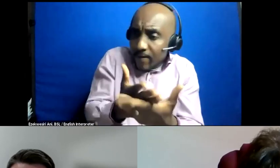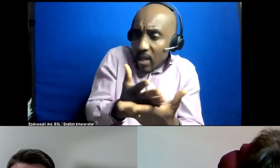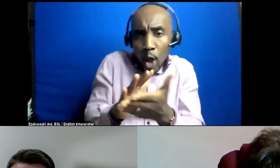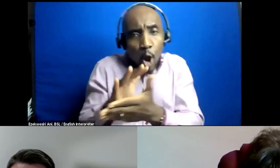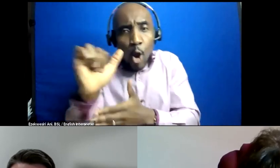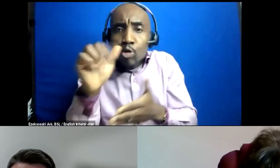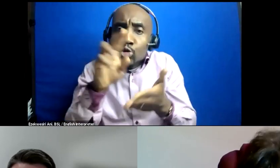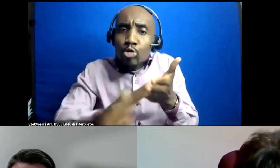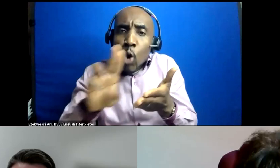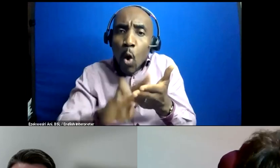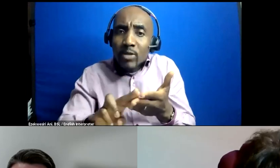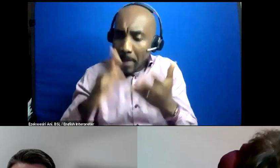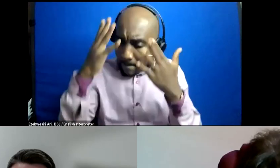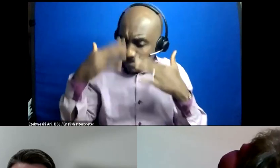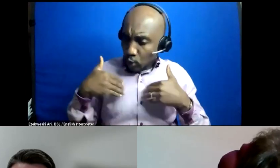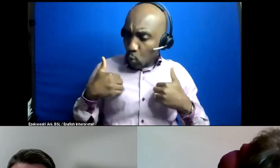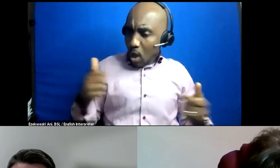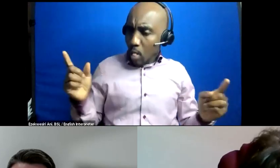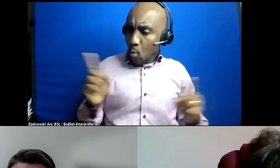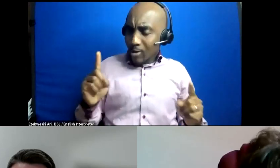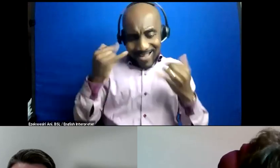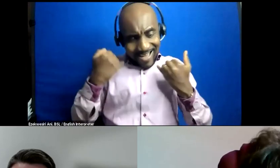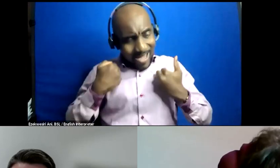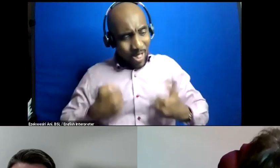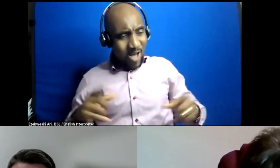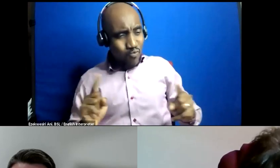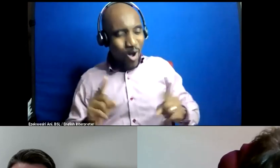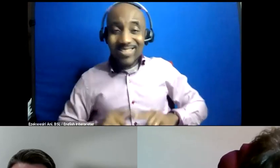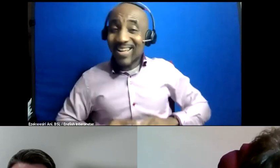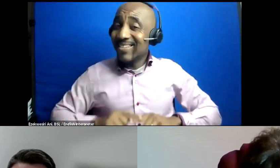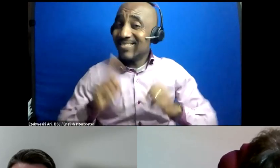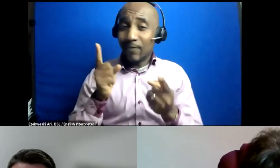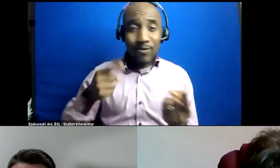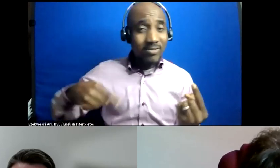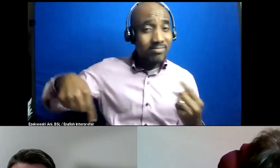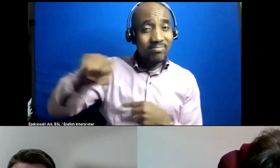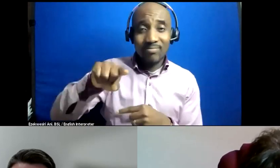mental wellness and ill health that differ from the majority perception.